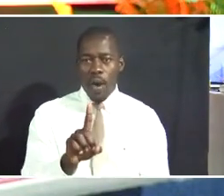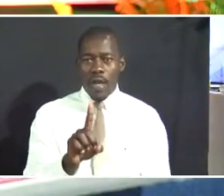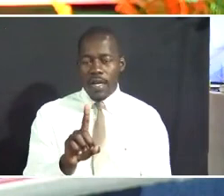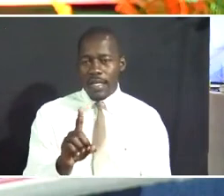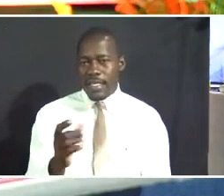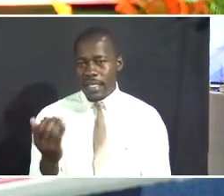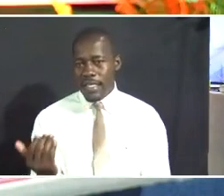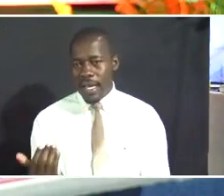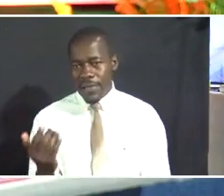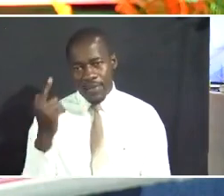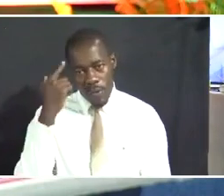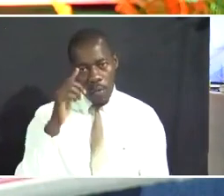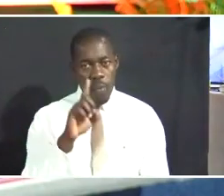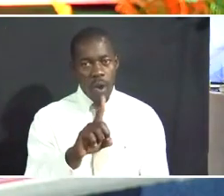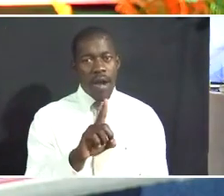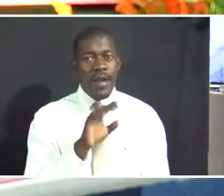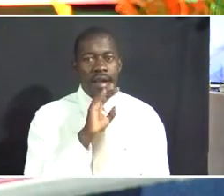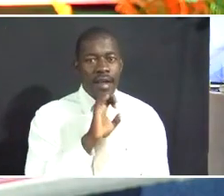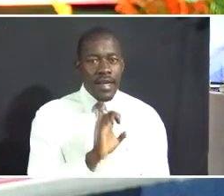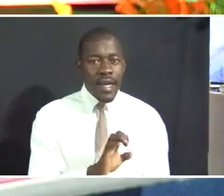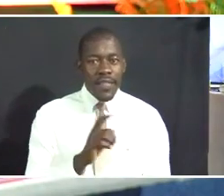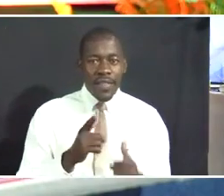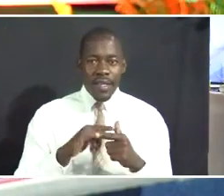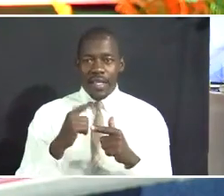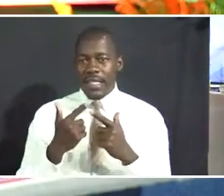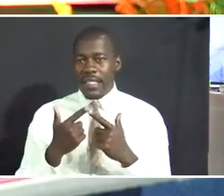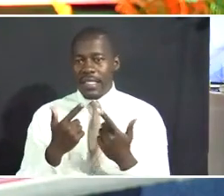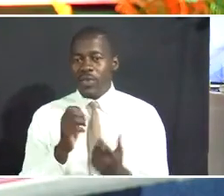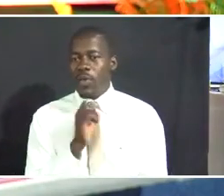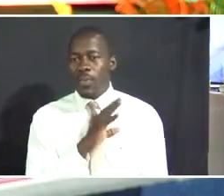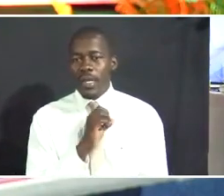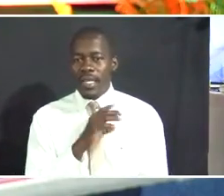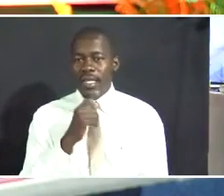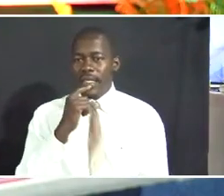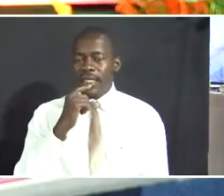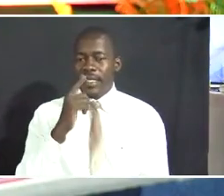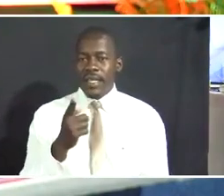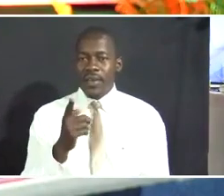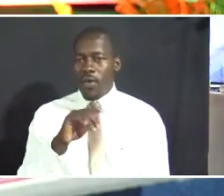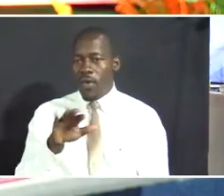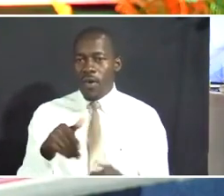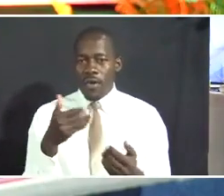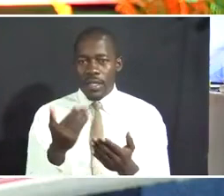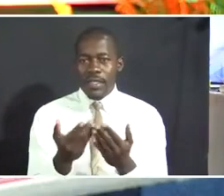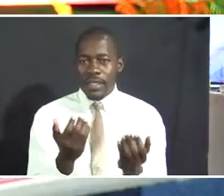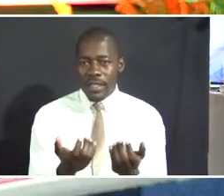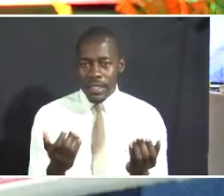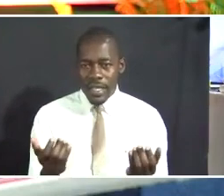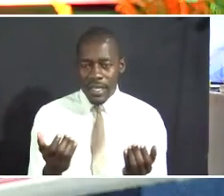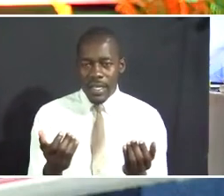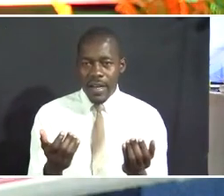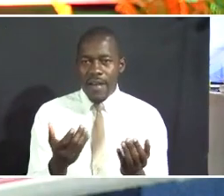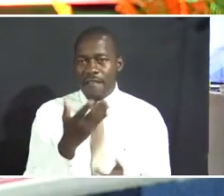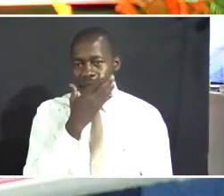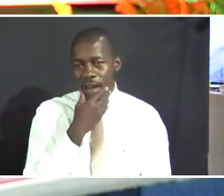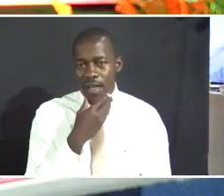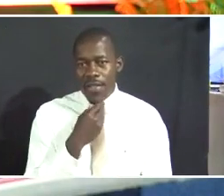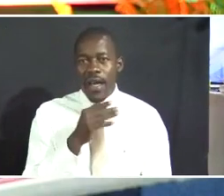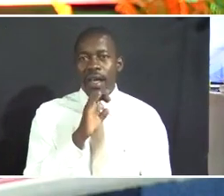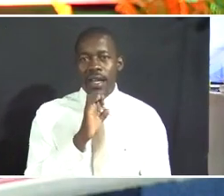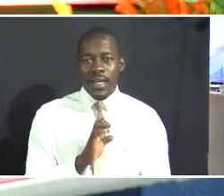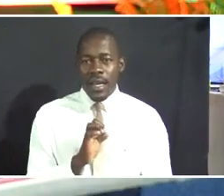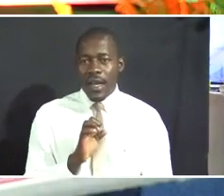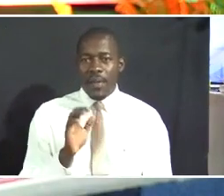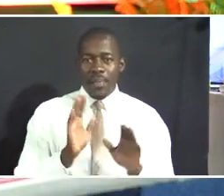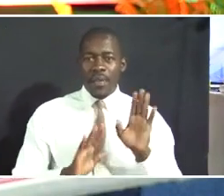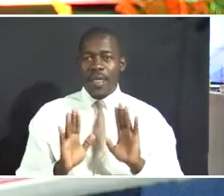make generalization to every elder in the church. These children are not safe. Now they are in Adventist schools. And what